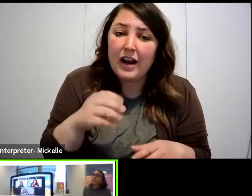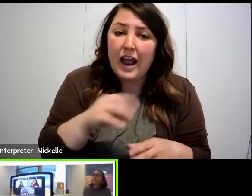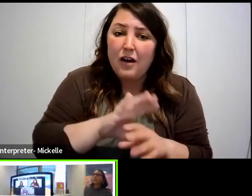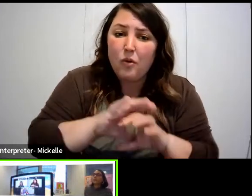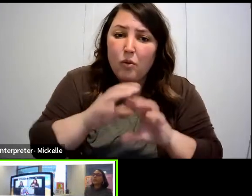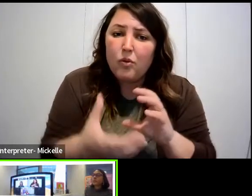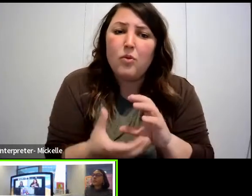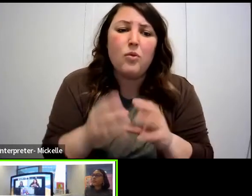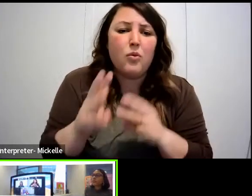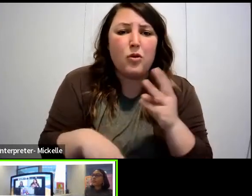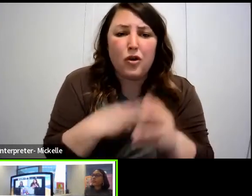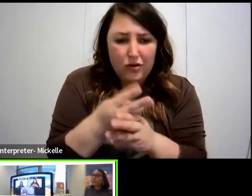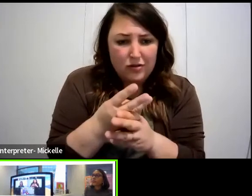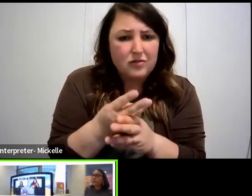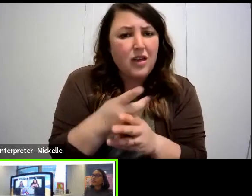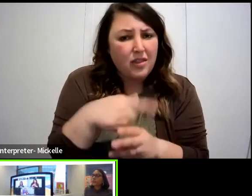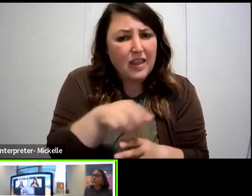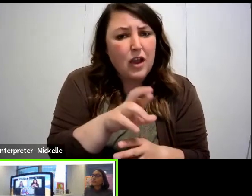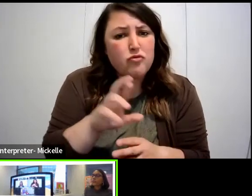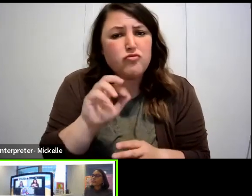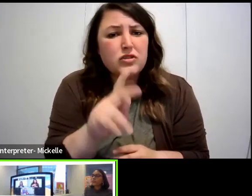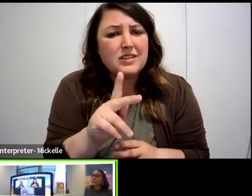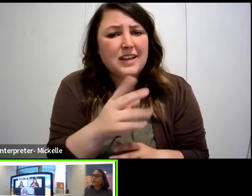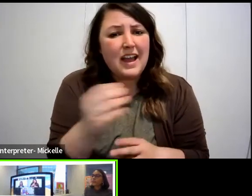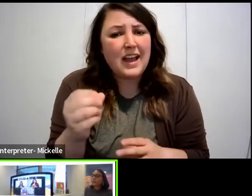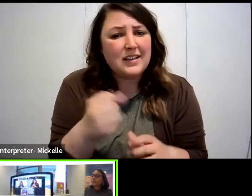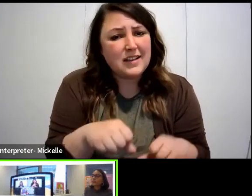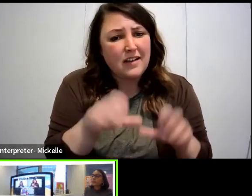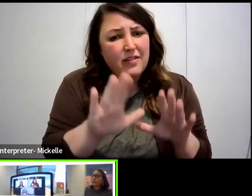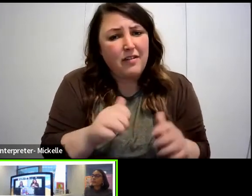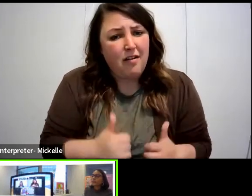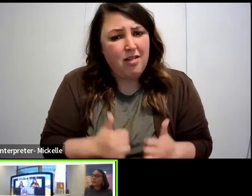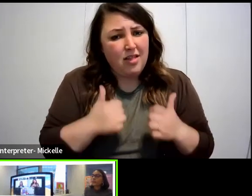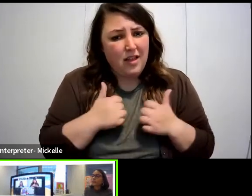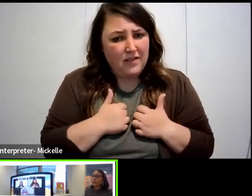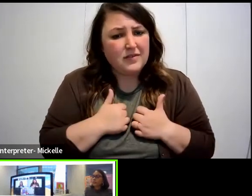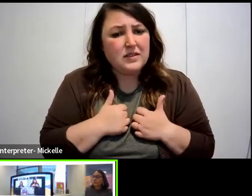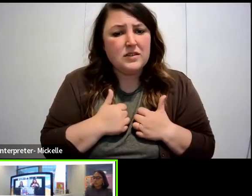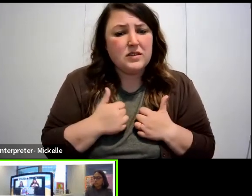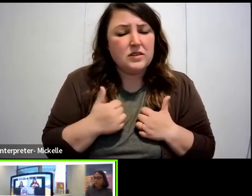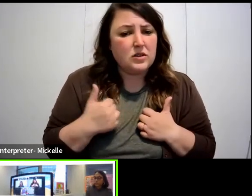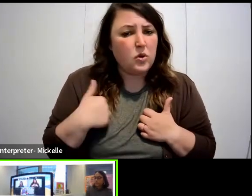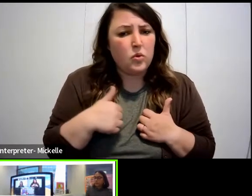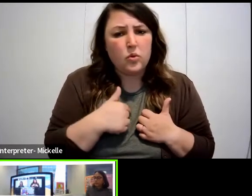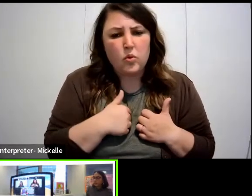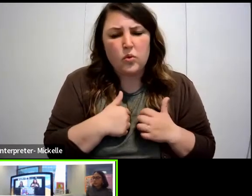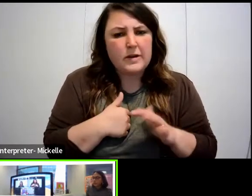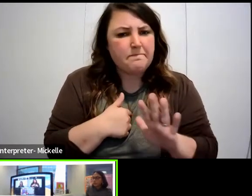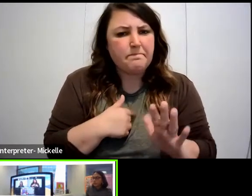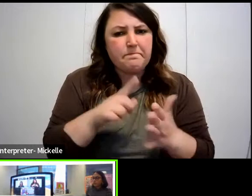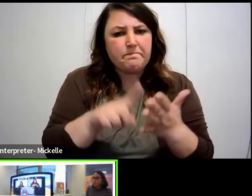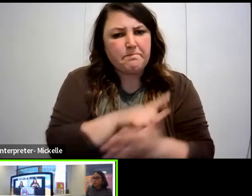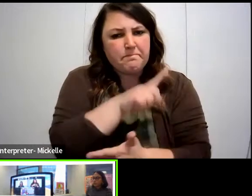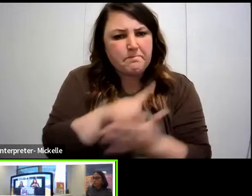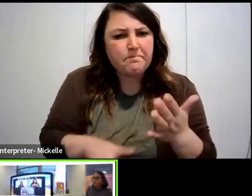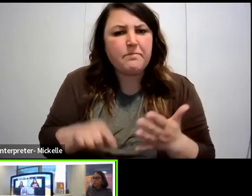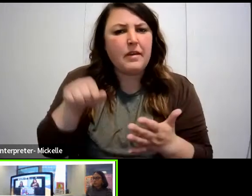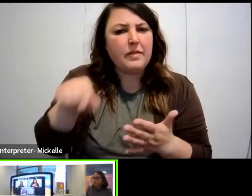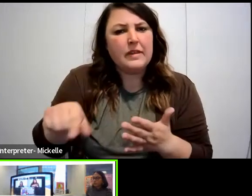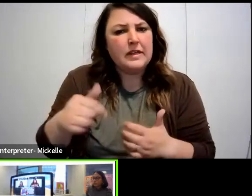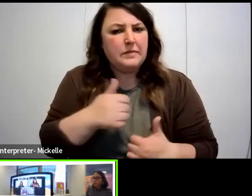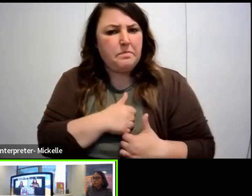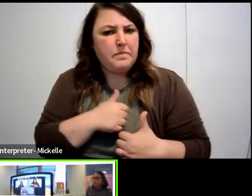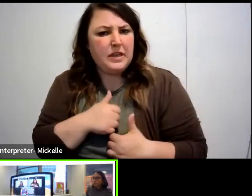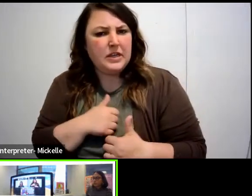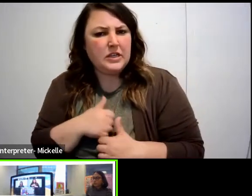and sacrifice their lives for the truth. We condemn this military aggression to the